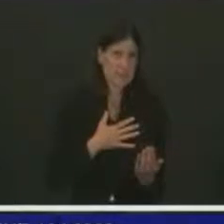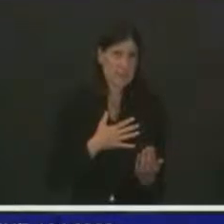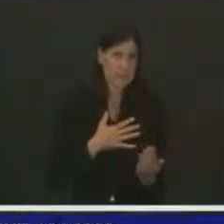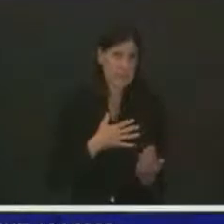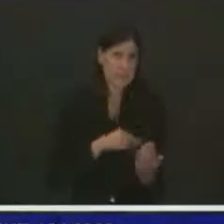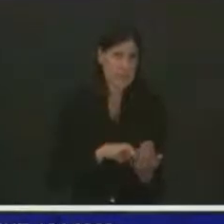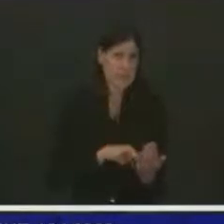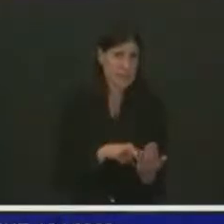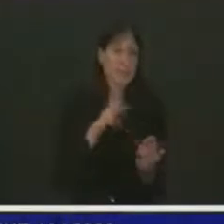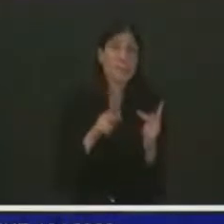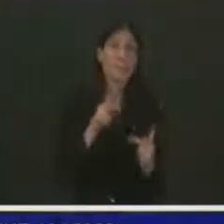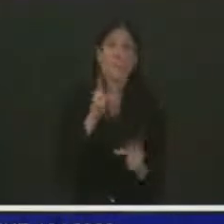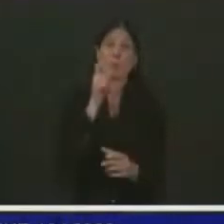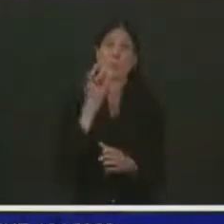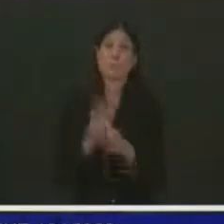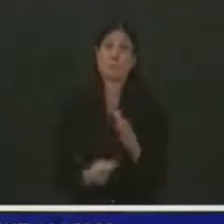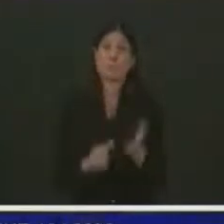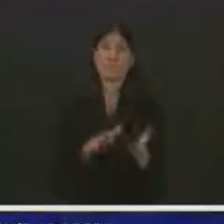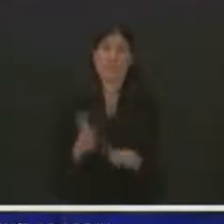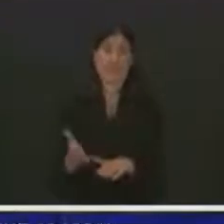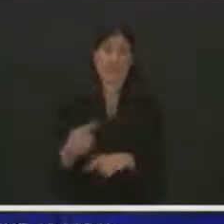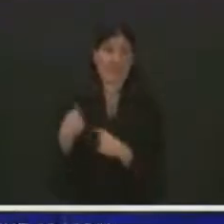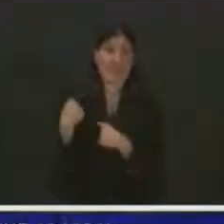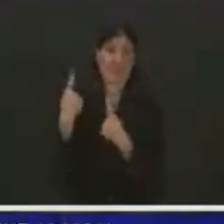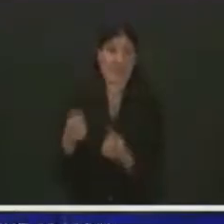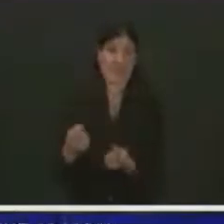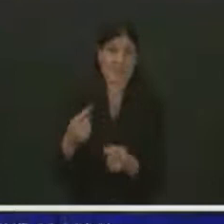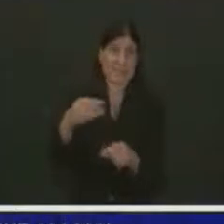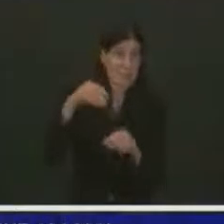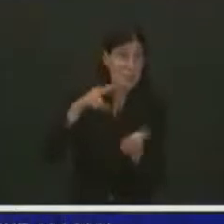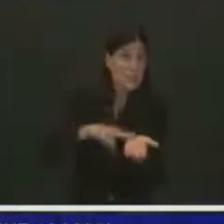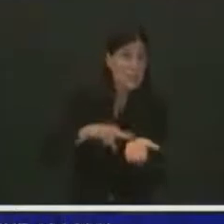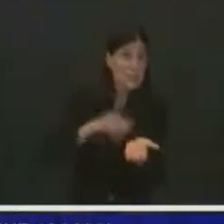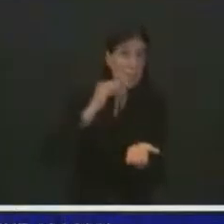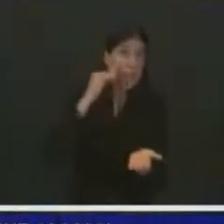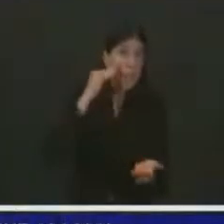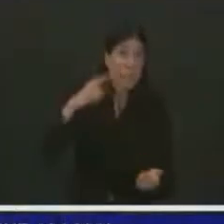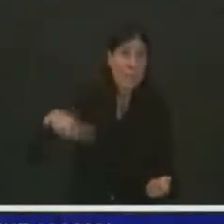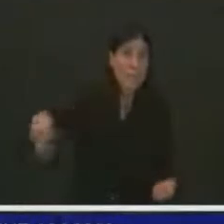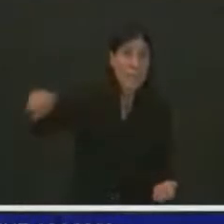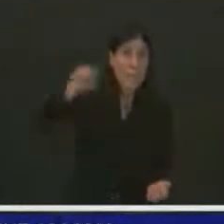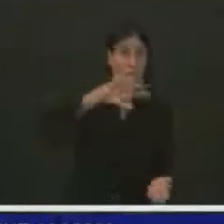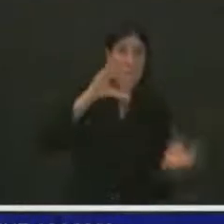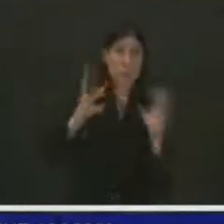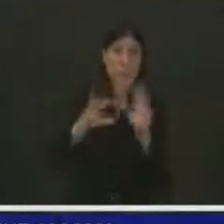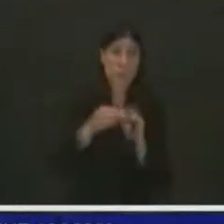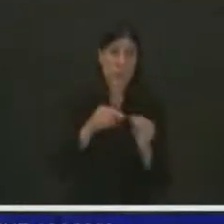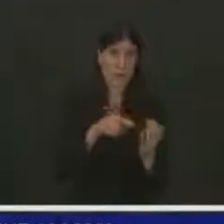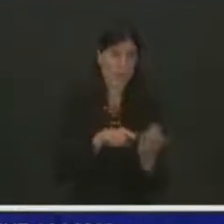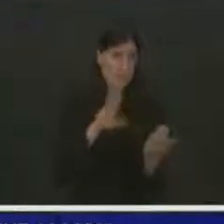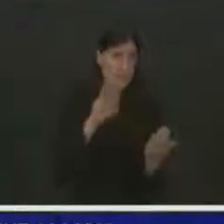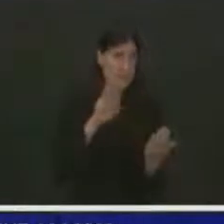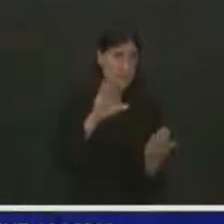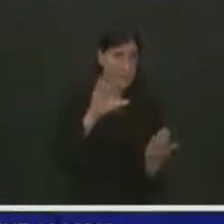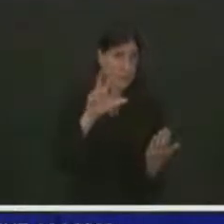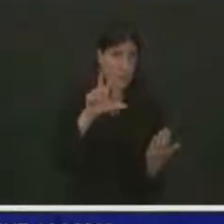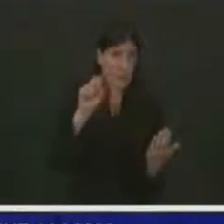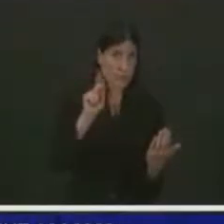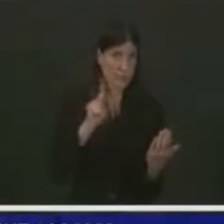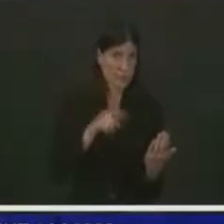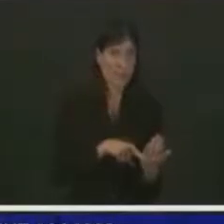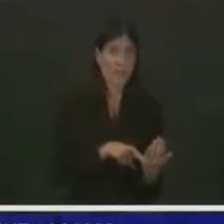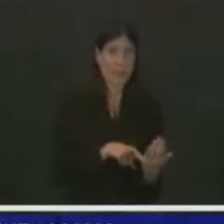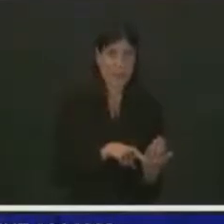deaths connected to nursing homes is about 630, roughly